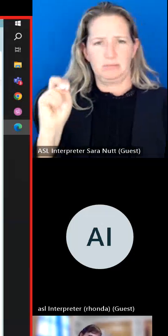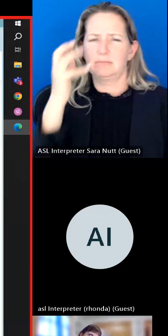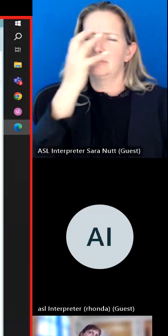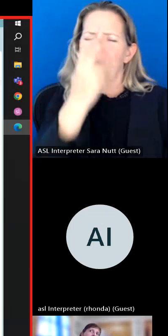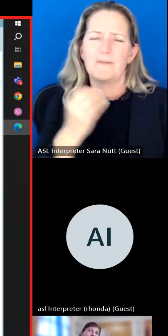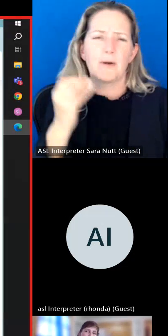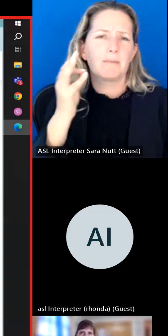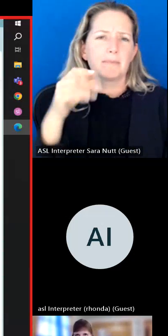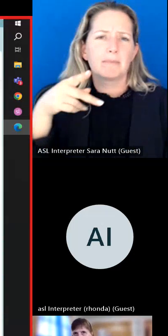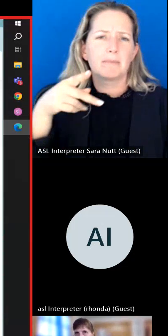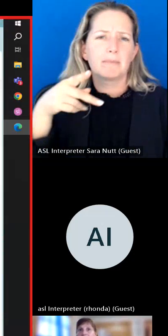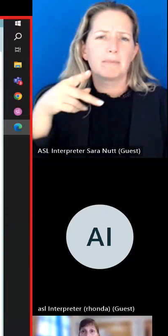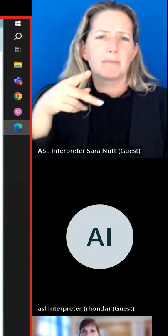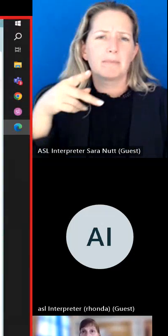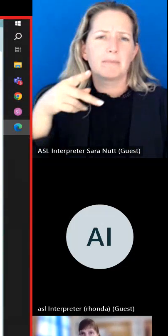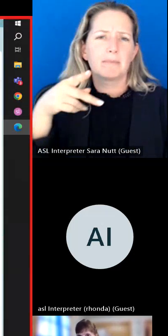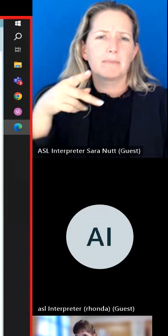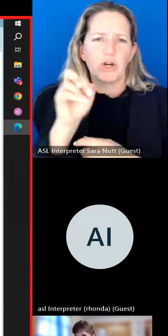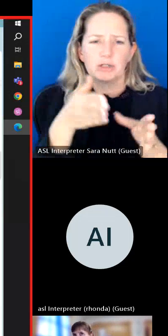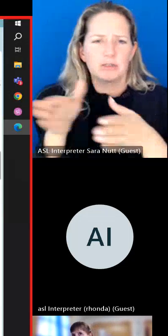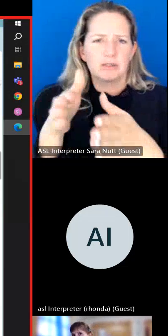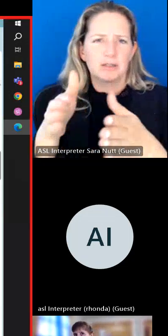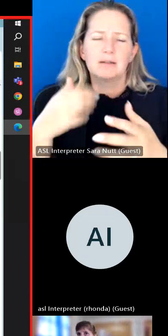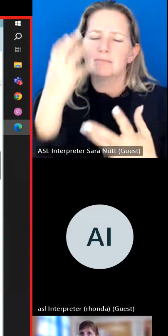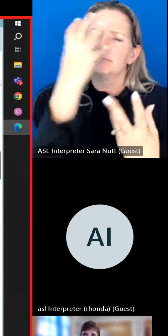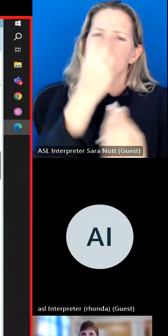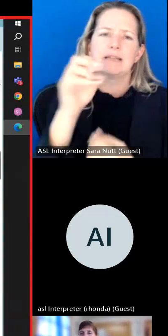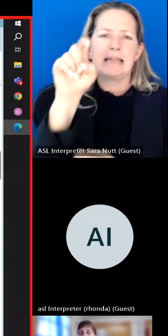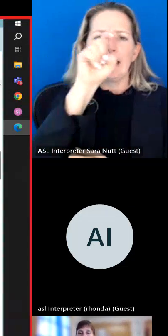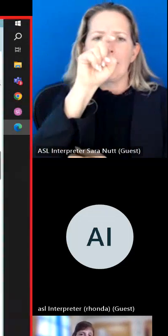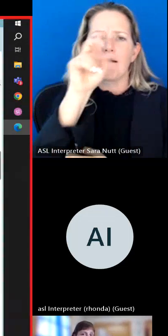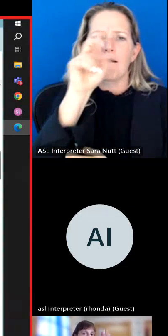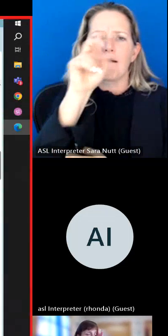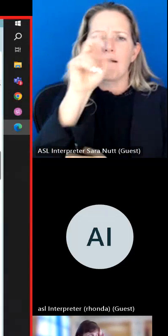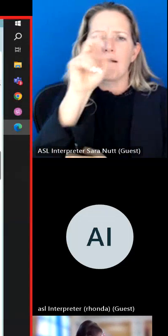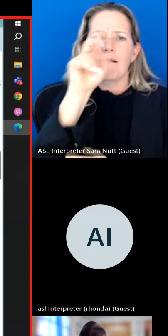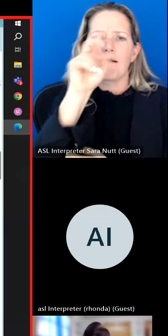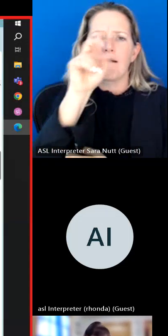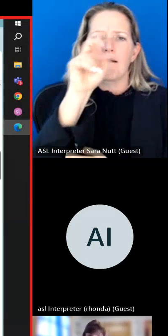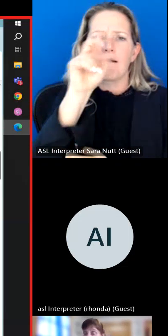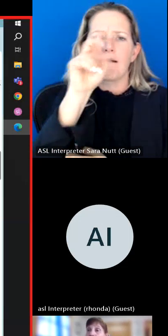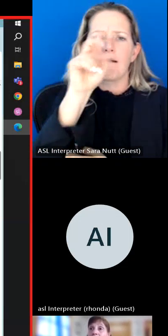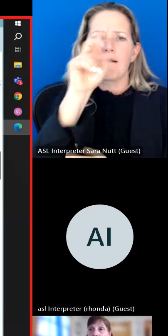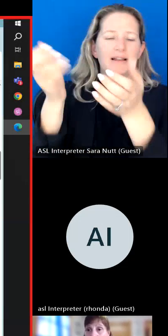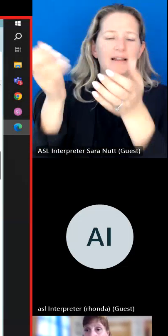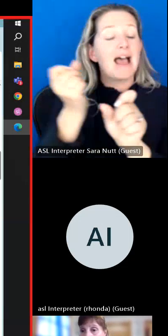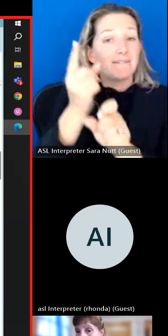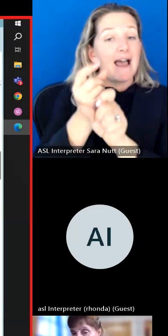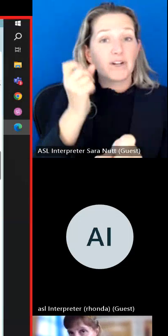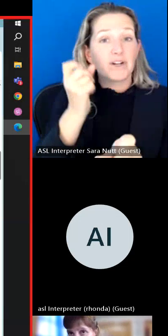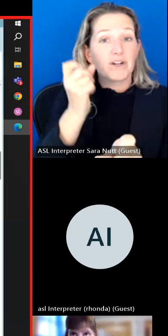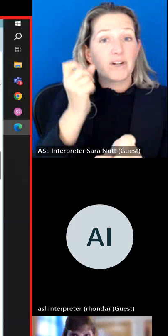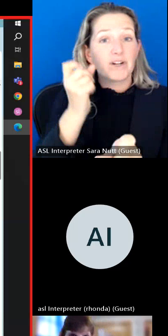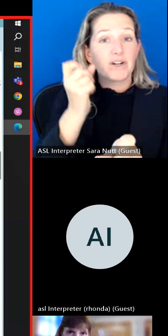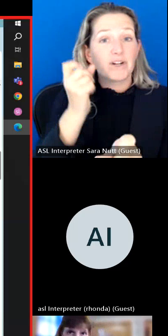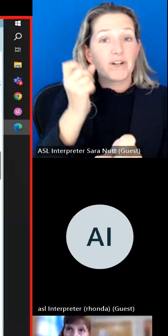nest that's there, and every year there's a pair of bald eagles that come back